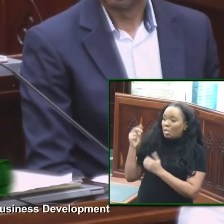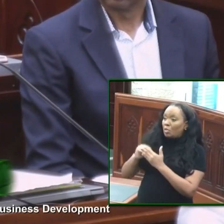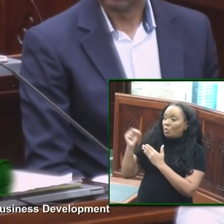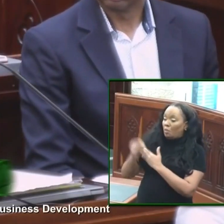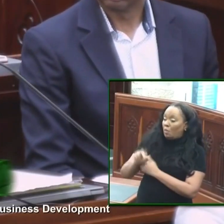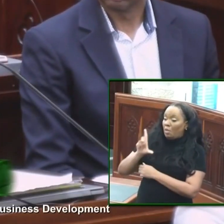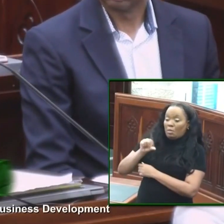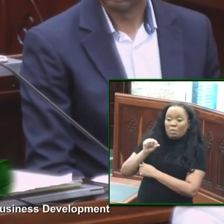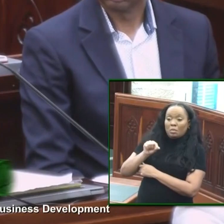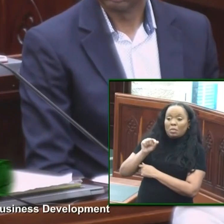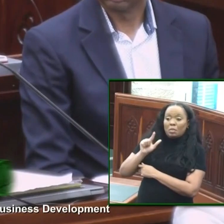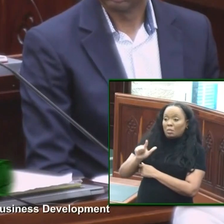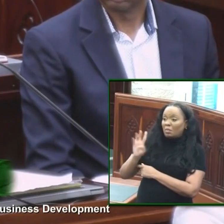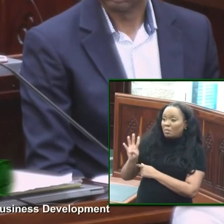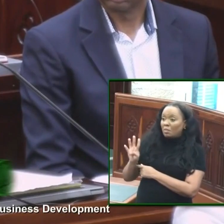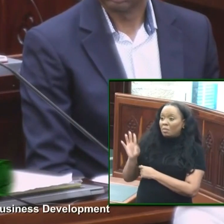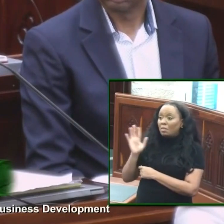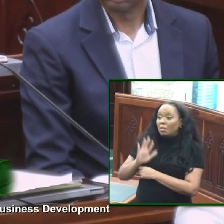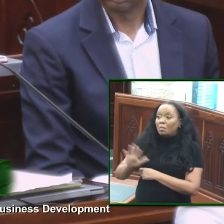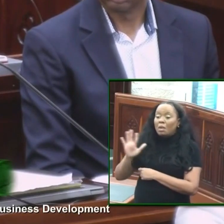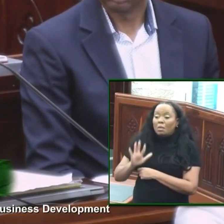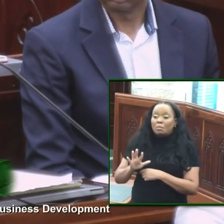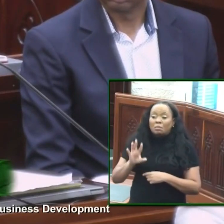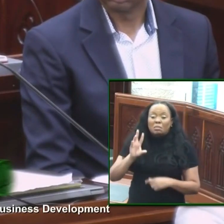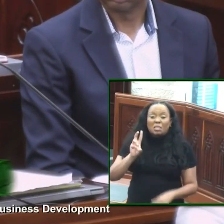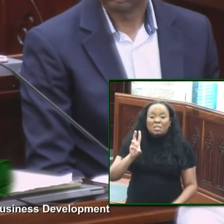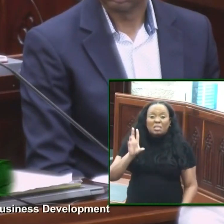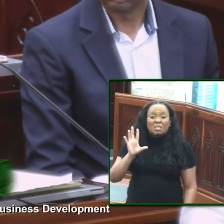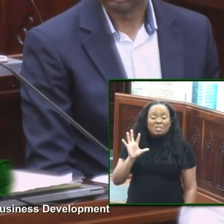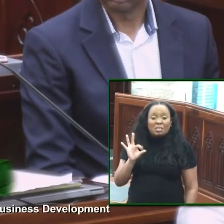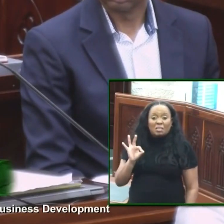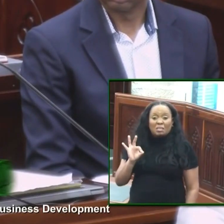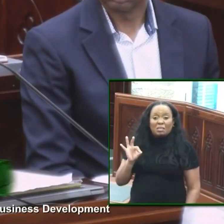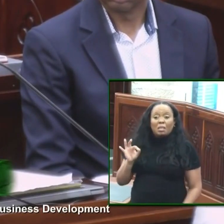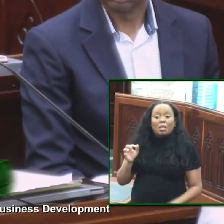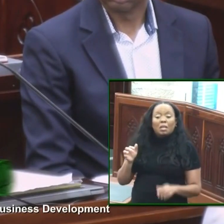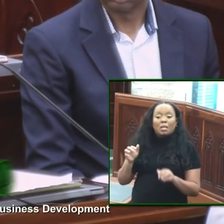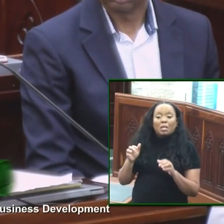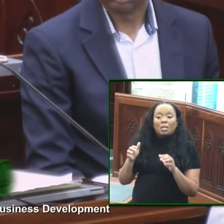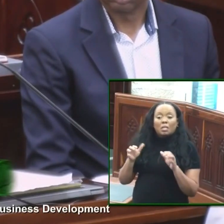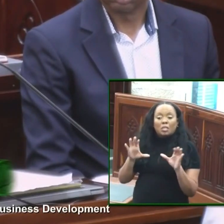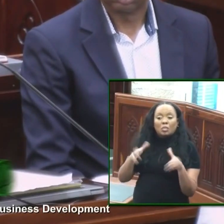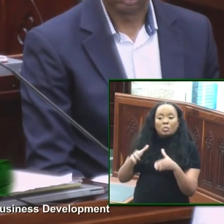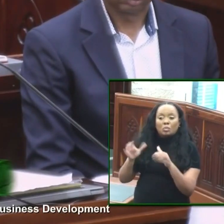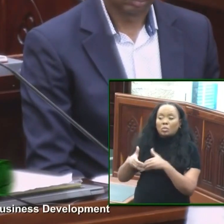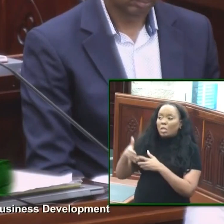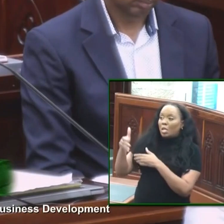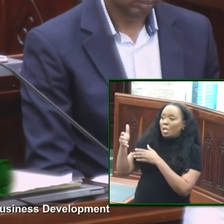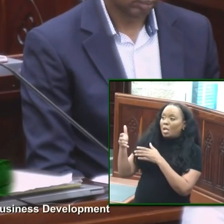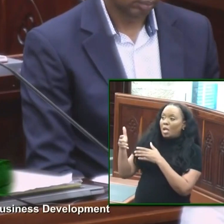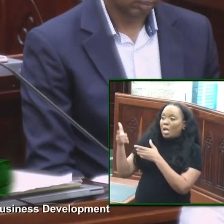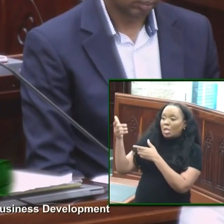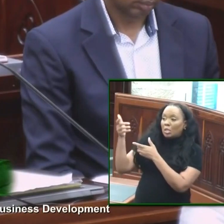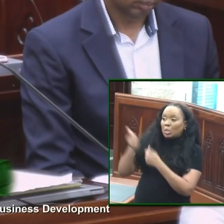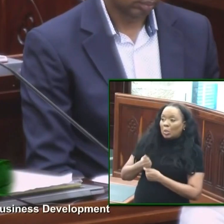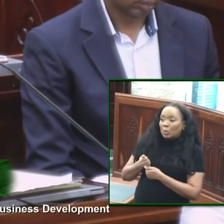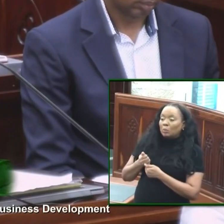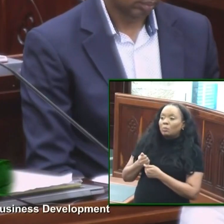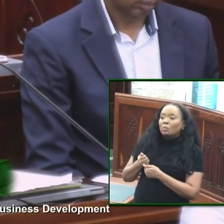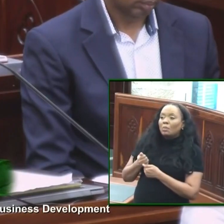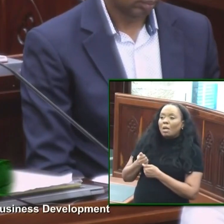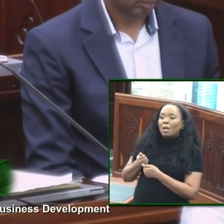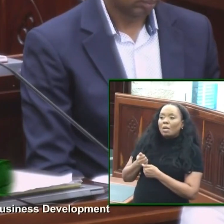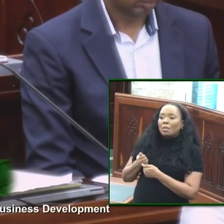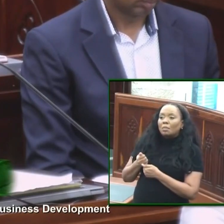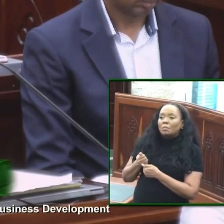have seen around 69 entities would have downloaded the documents. We would have received from approximately